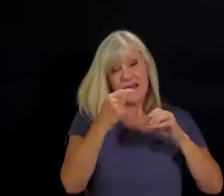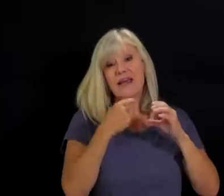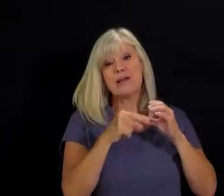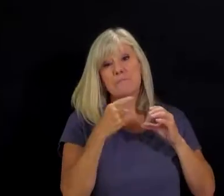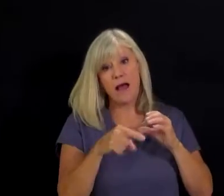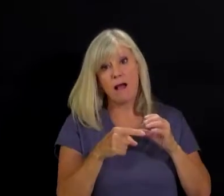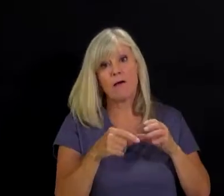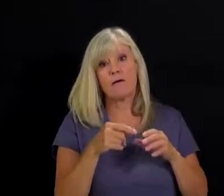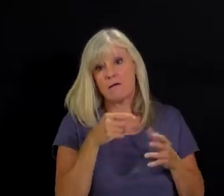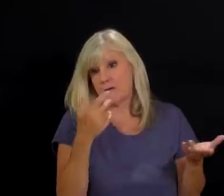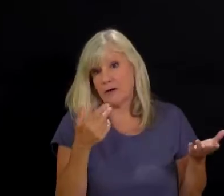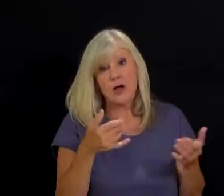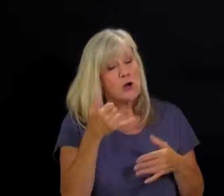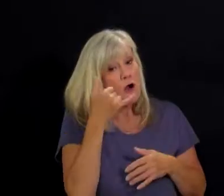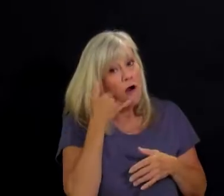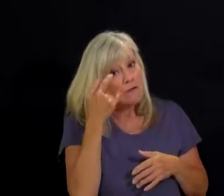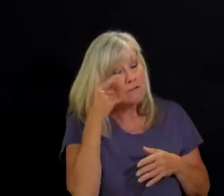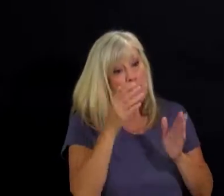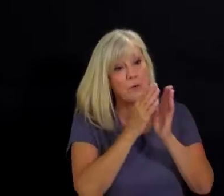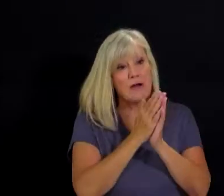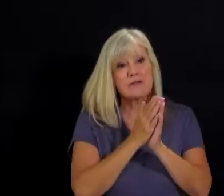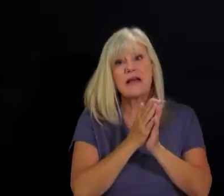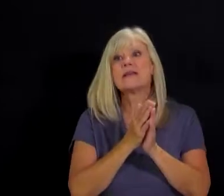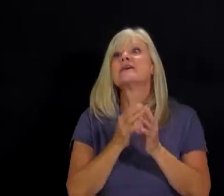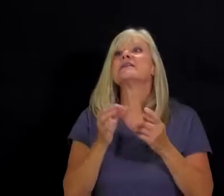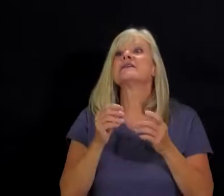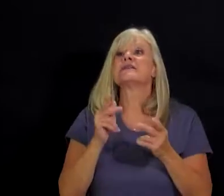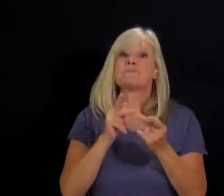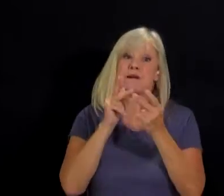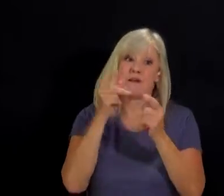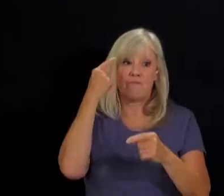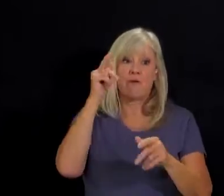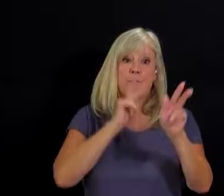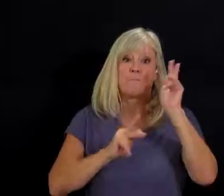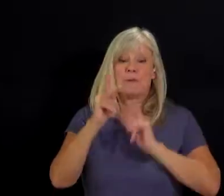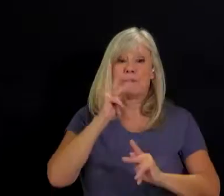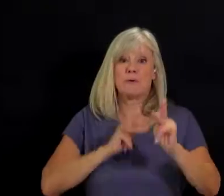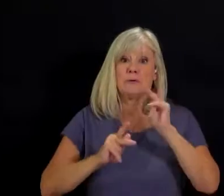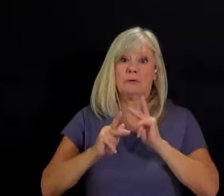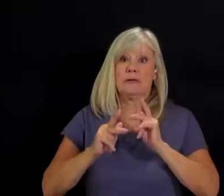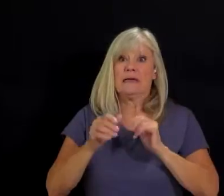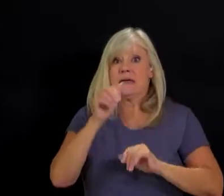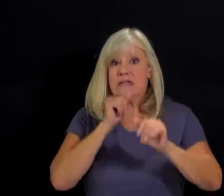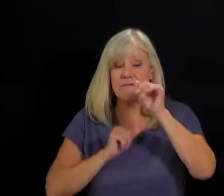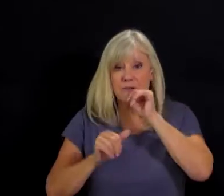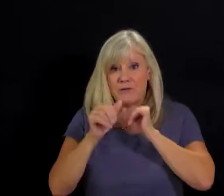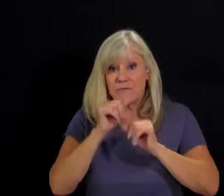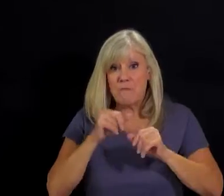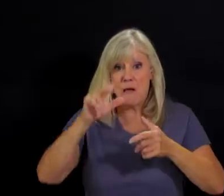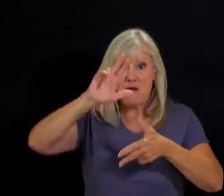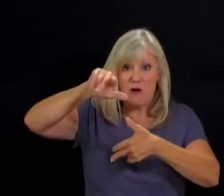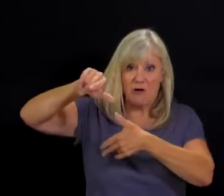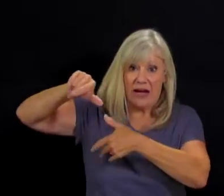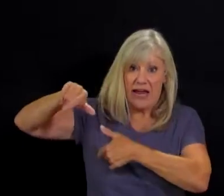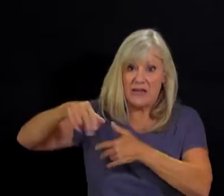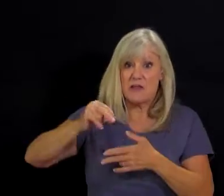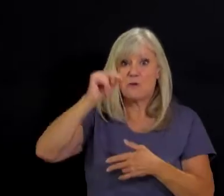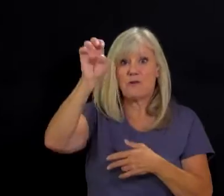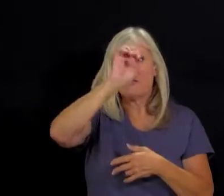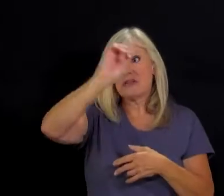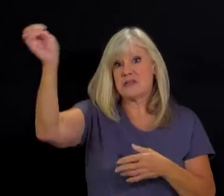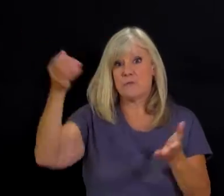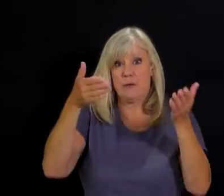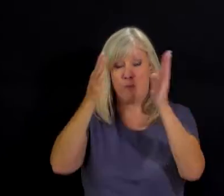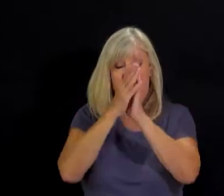in particular also for those suffering from the effects of the hurricane in the Northeast, we pray to the Lord.